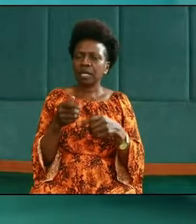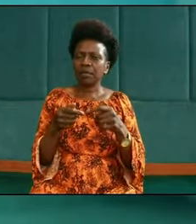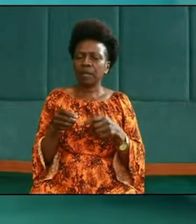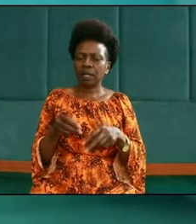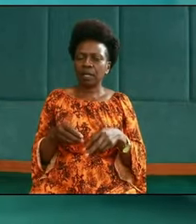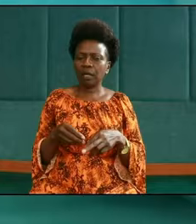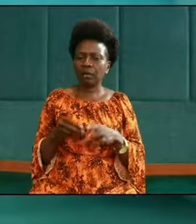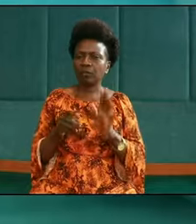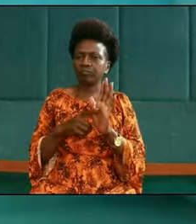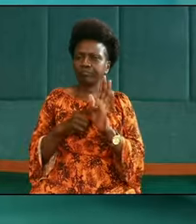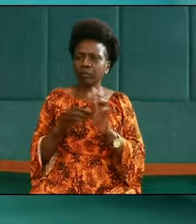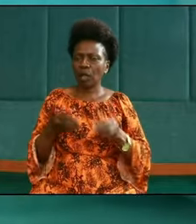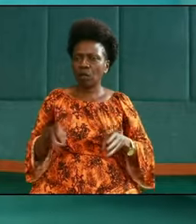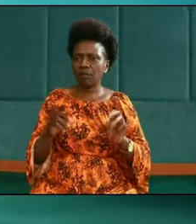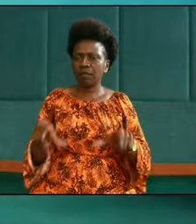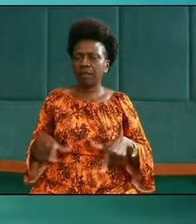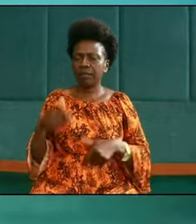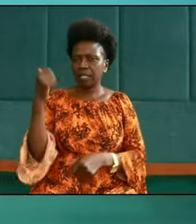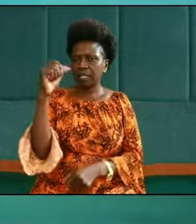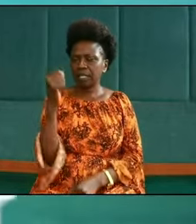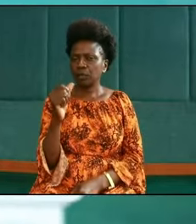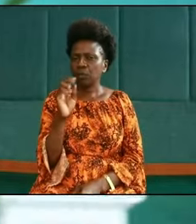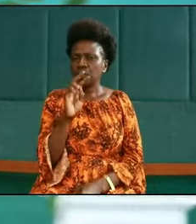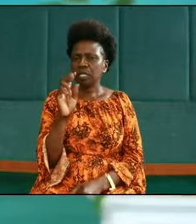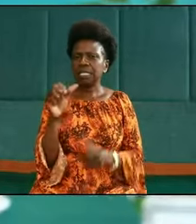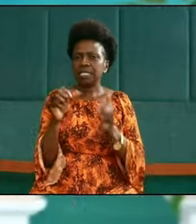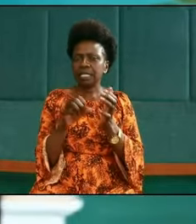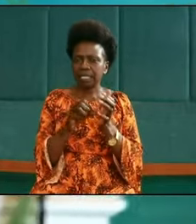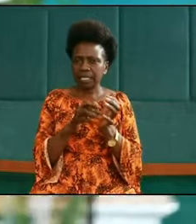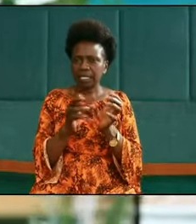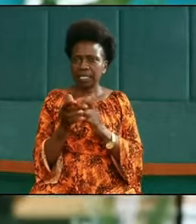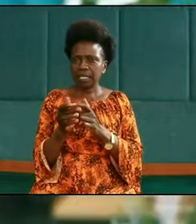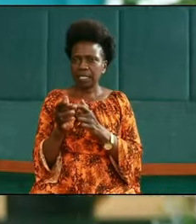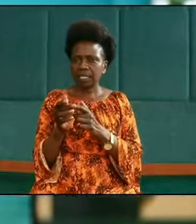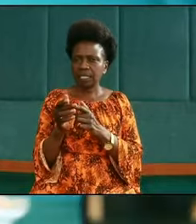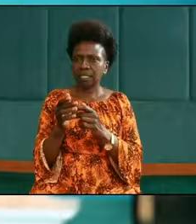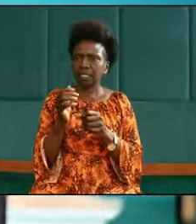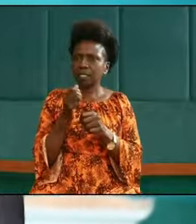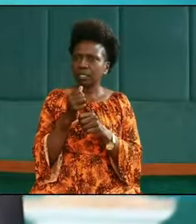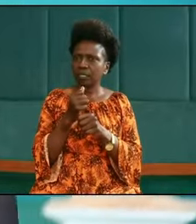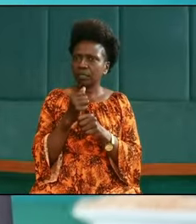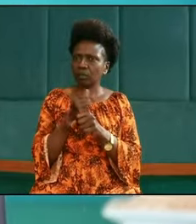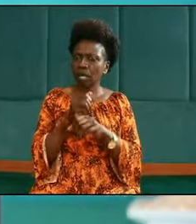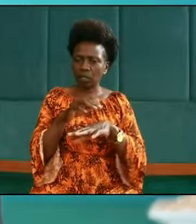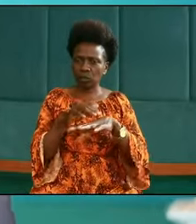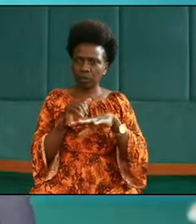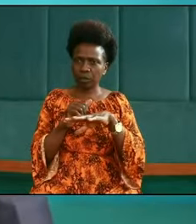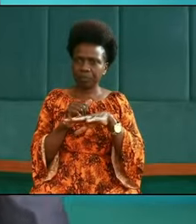life. Yet we see Jesus pursuing and